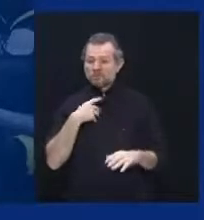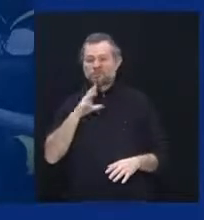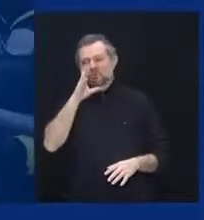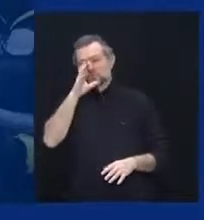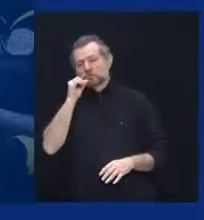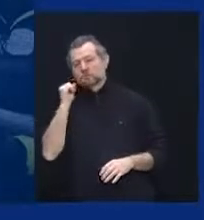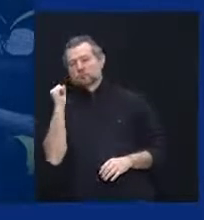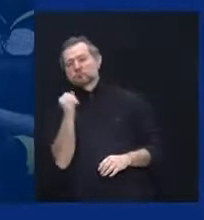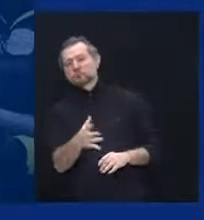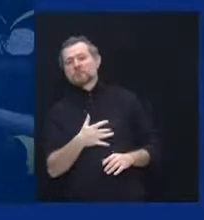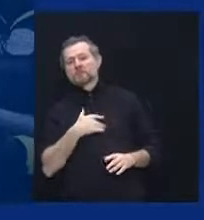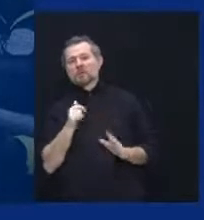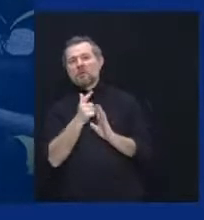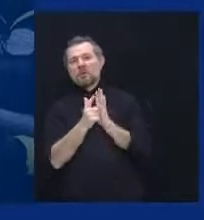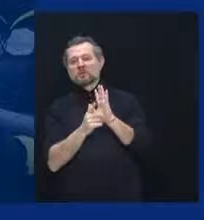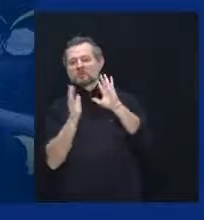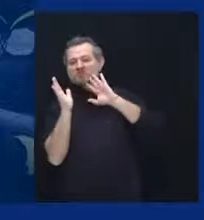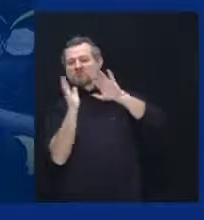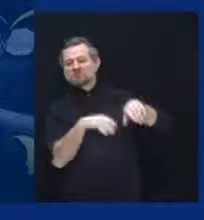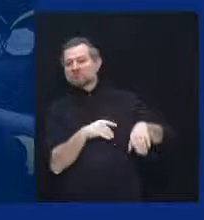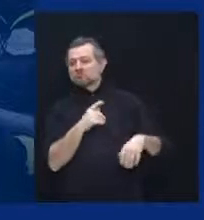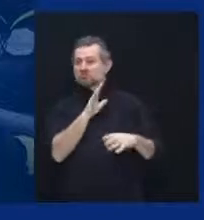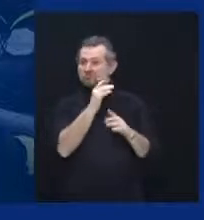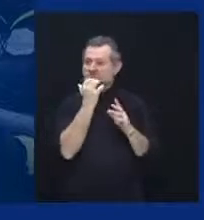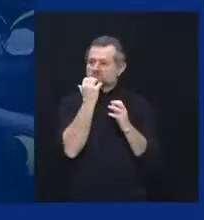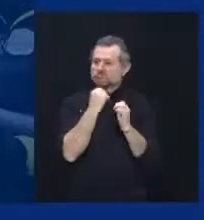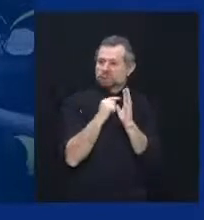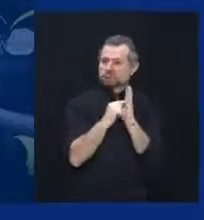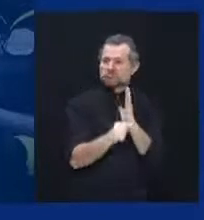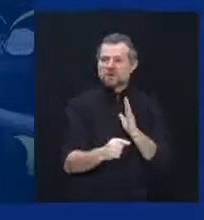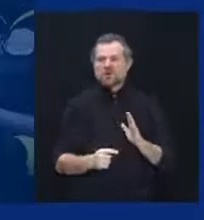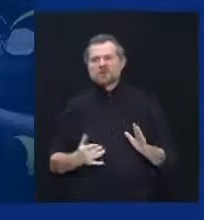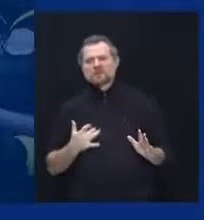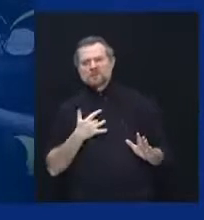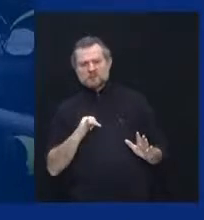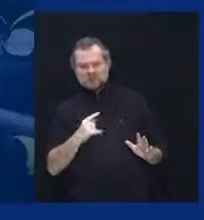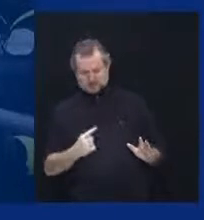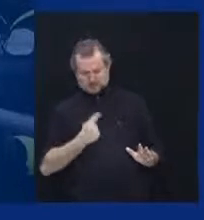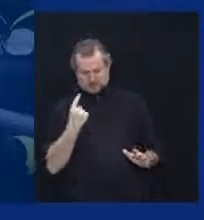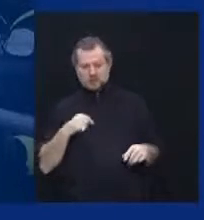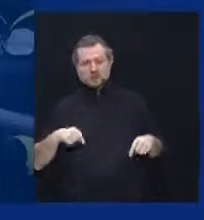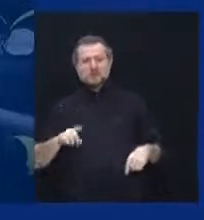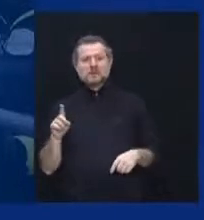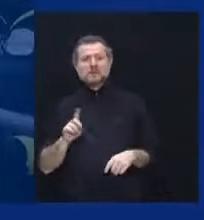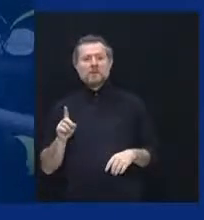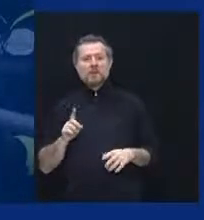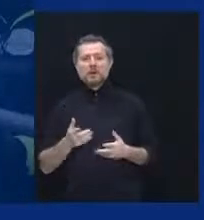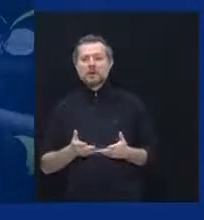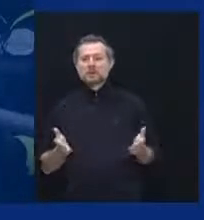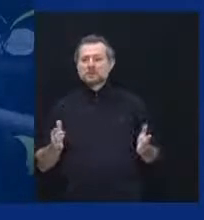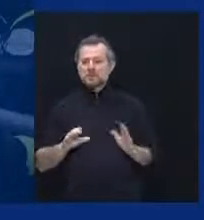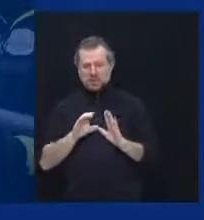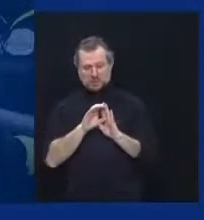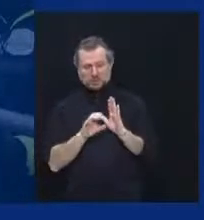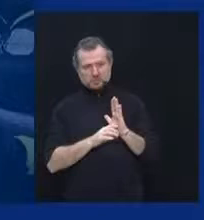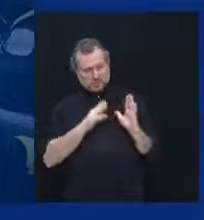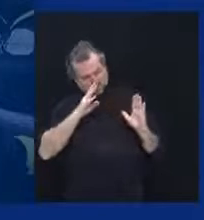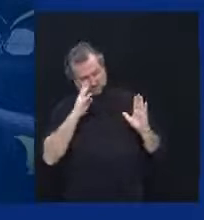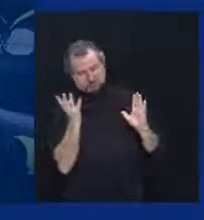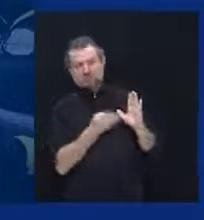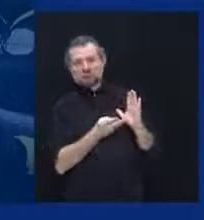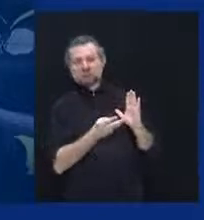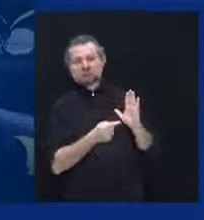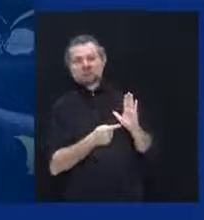was a disgrace to democracy and to every citizen of this nation. Second,